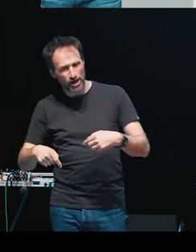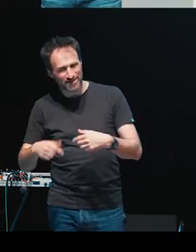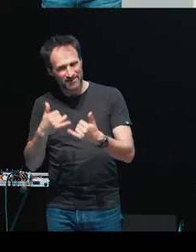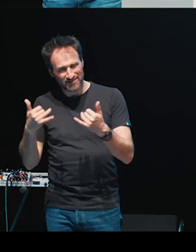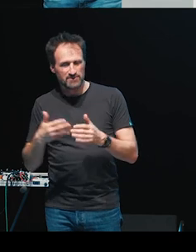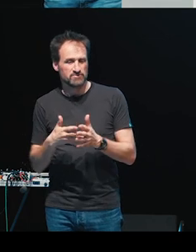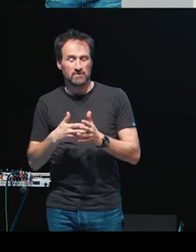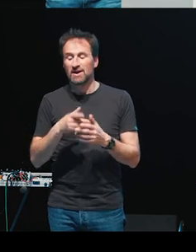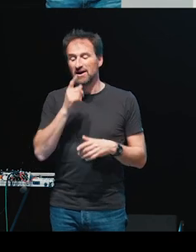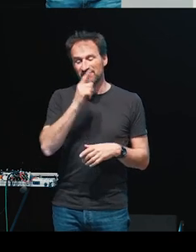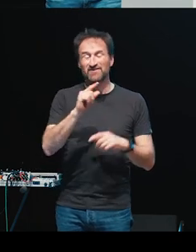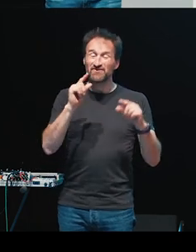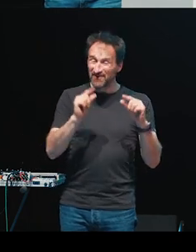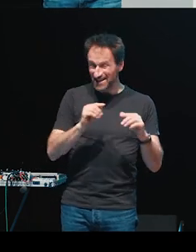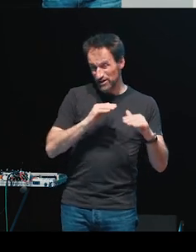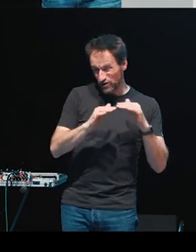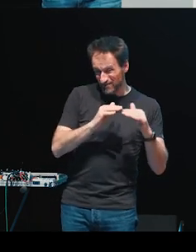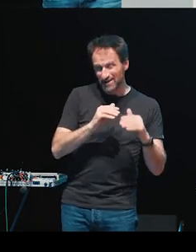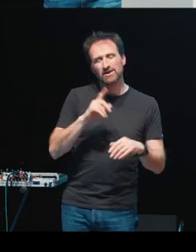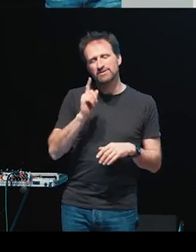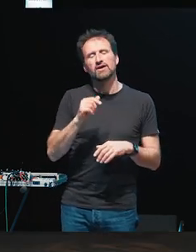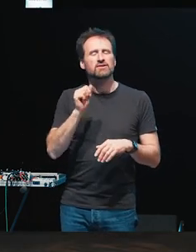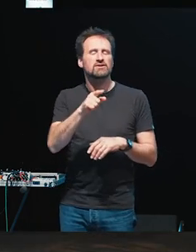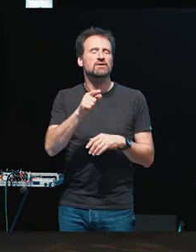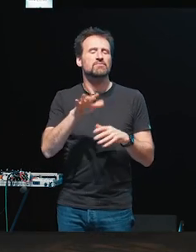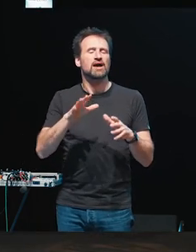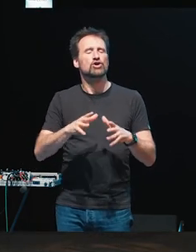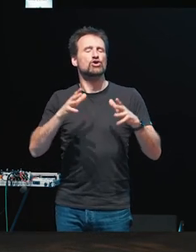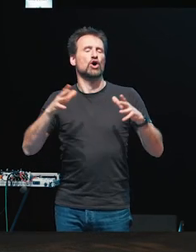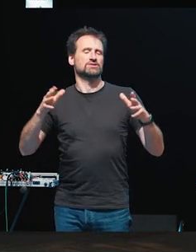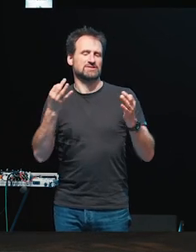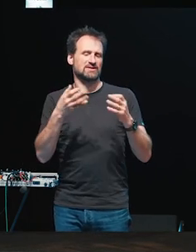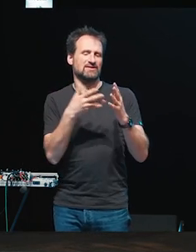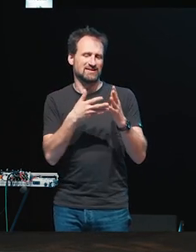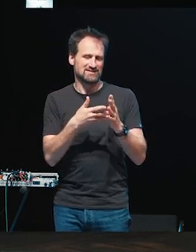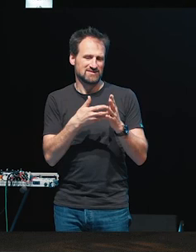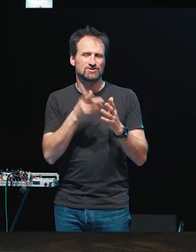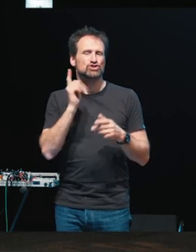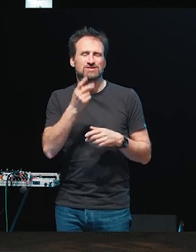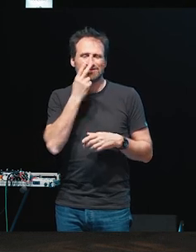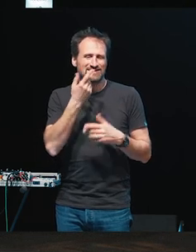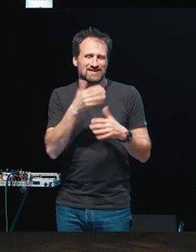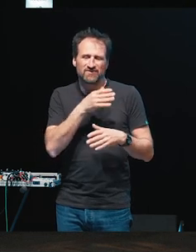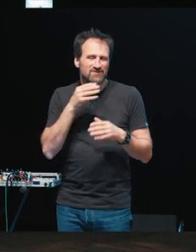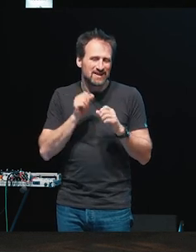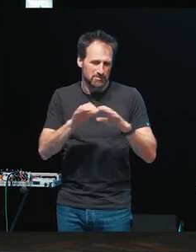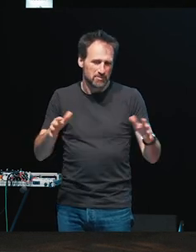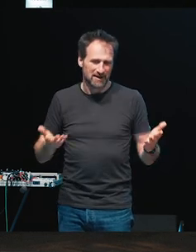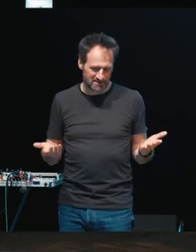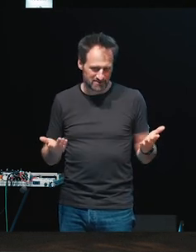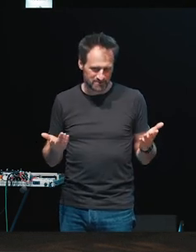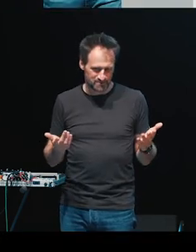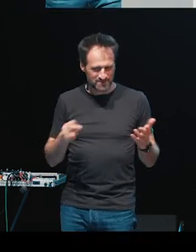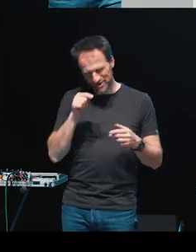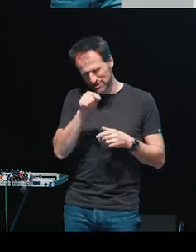testing. You don't have to do smaller testing, because you may not see that impact. That's one. Test atomically. That's what I meant